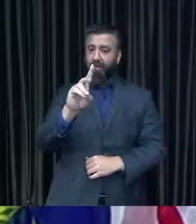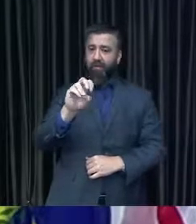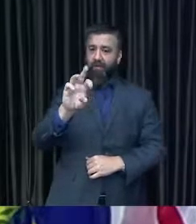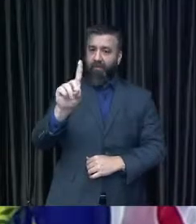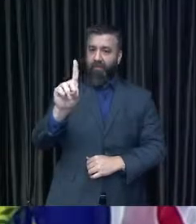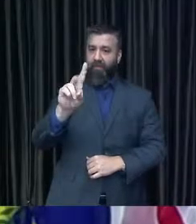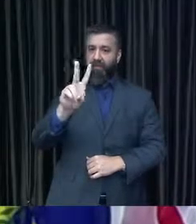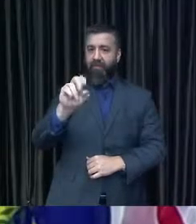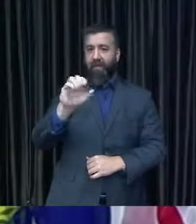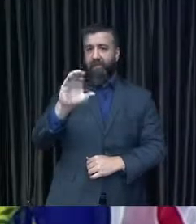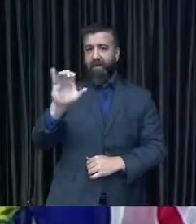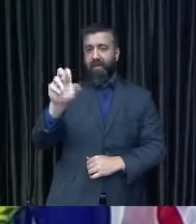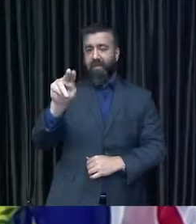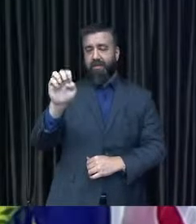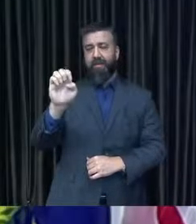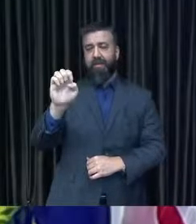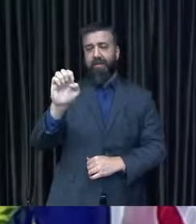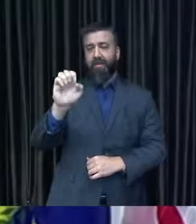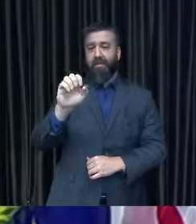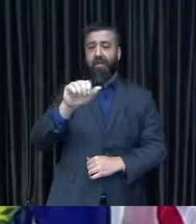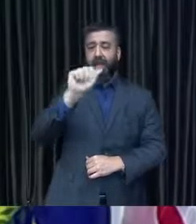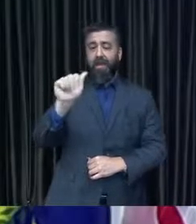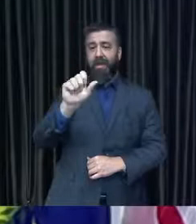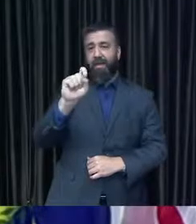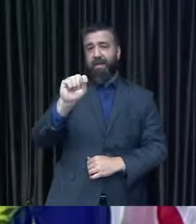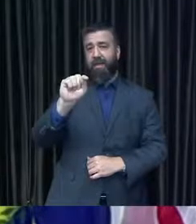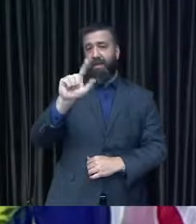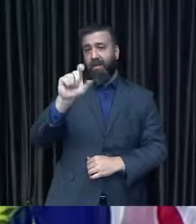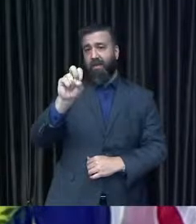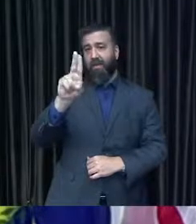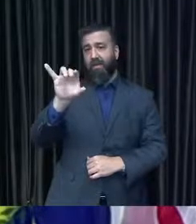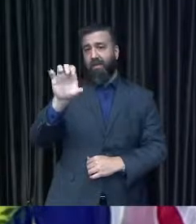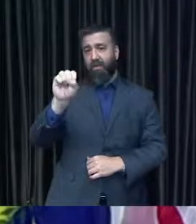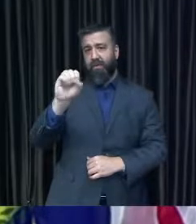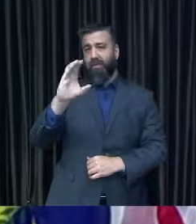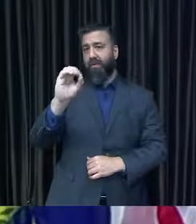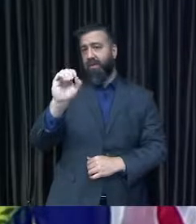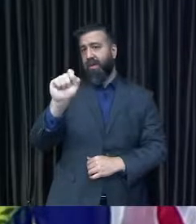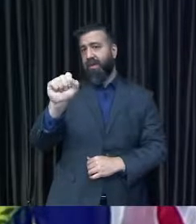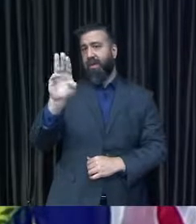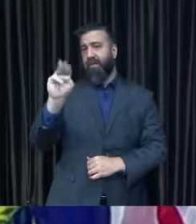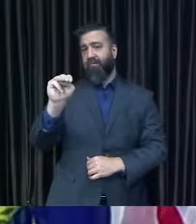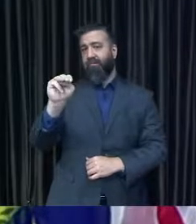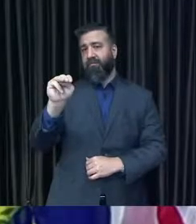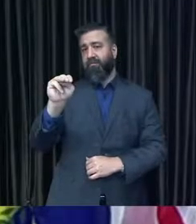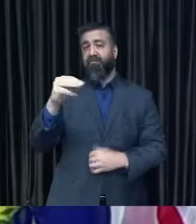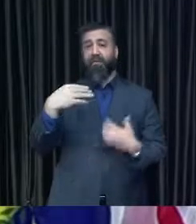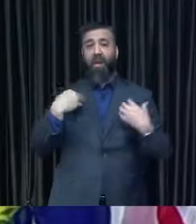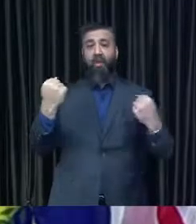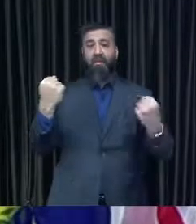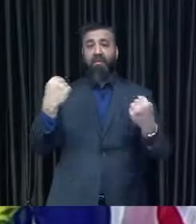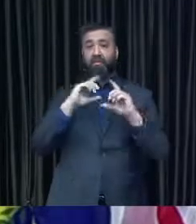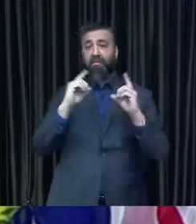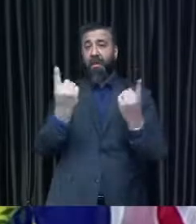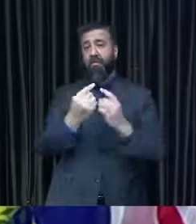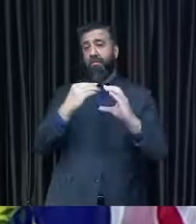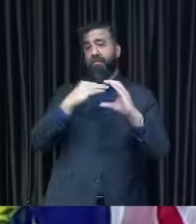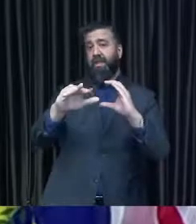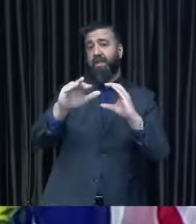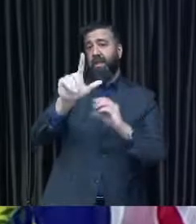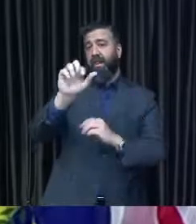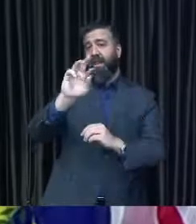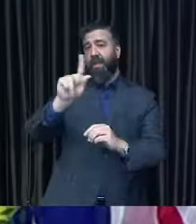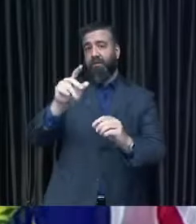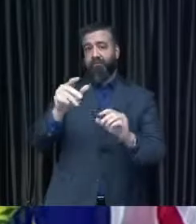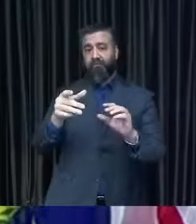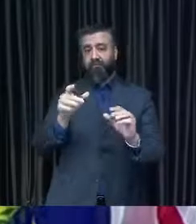dphcovidvaccine@stlouisco.com. The health department will respond with a link to an online form that you can fill out and request a reservation. We